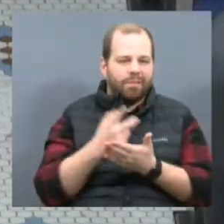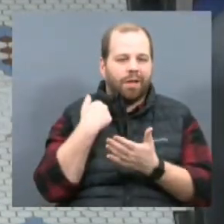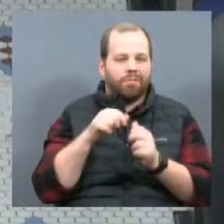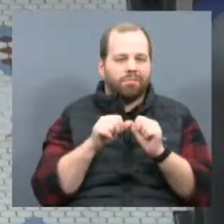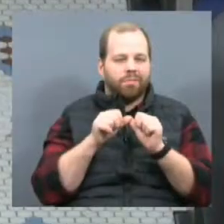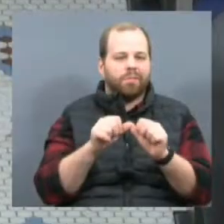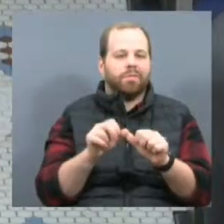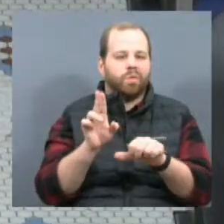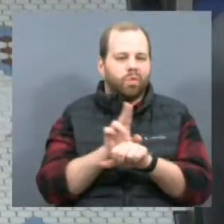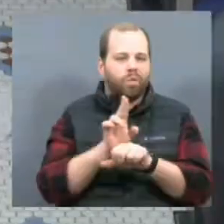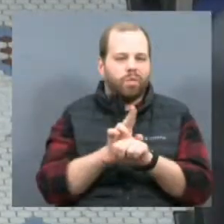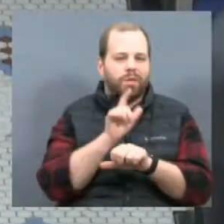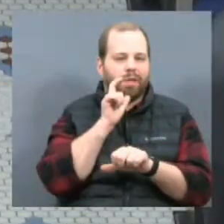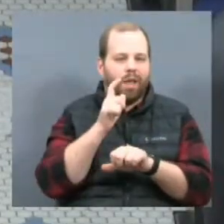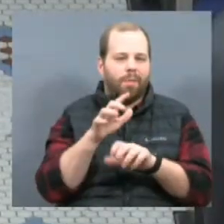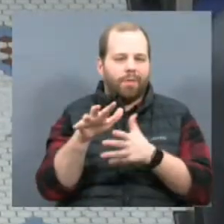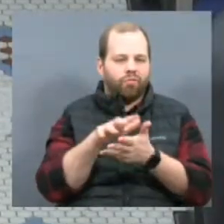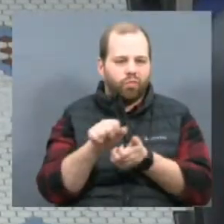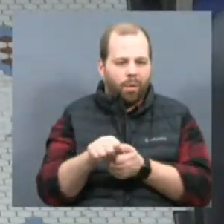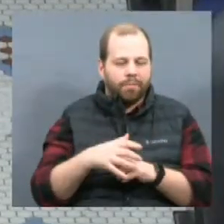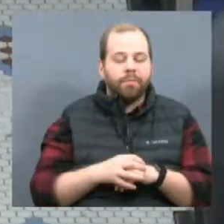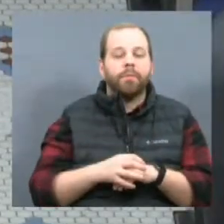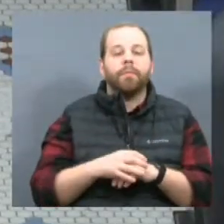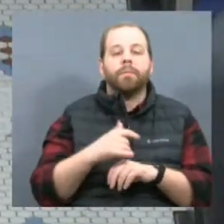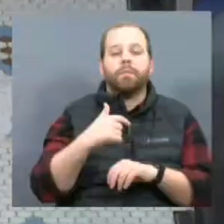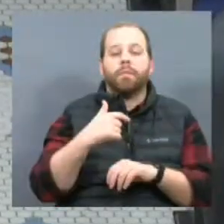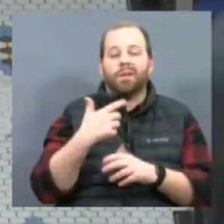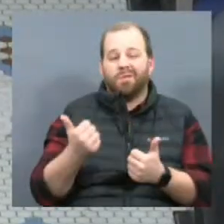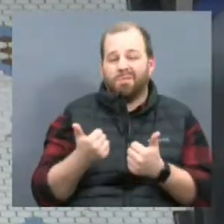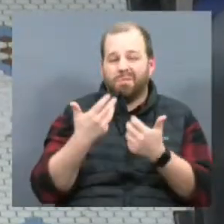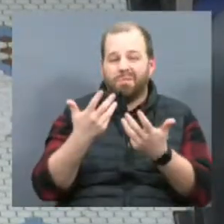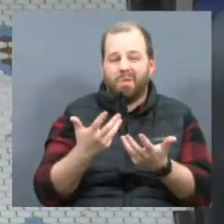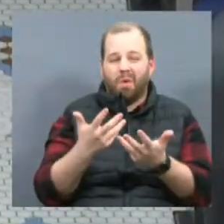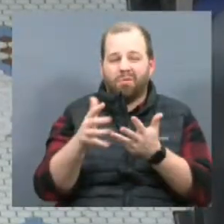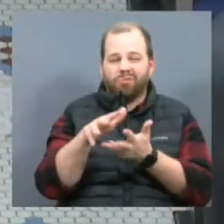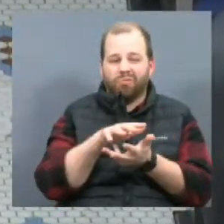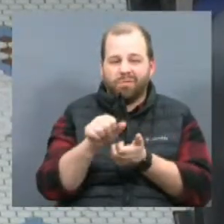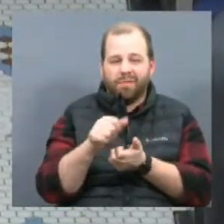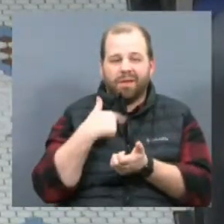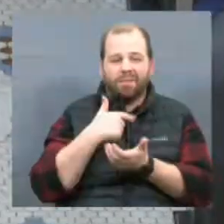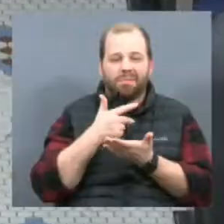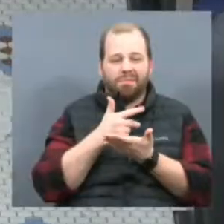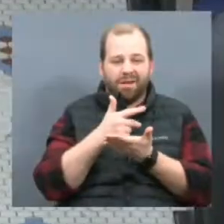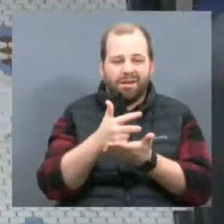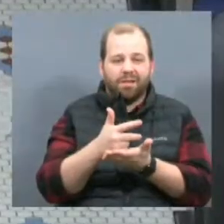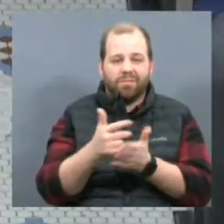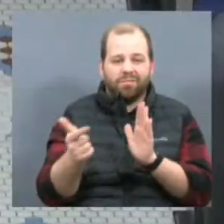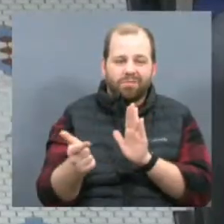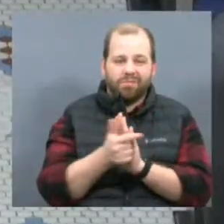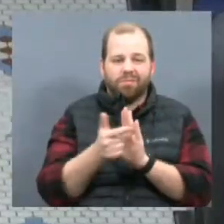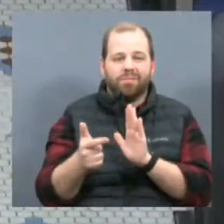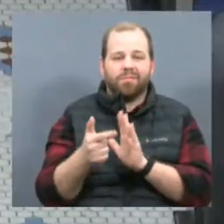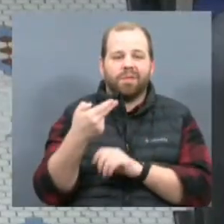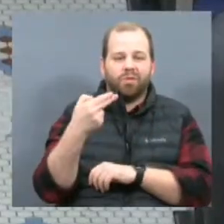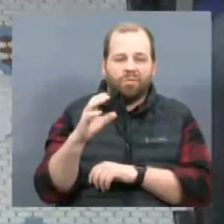residential use rather than demolition. The proposed demolition and parking lot construction directly violates Hillcrest Design Overlay